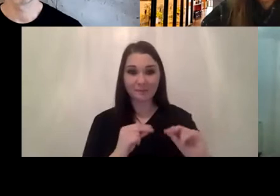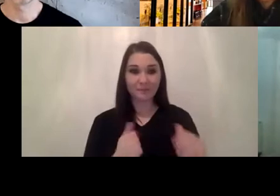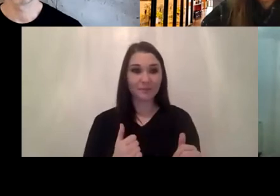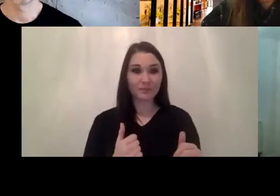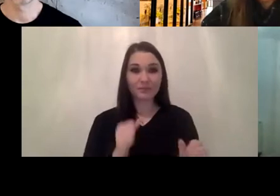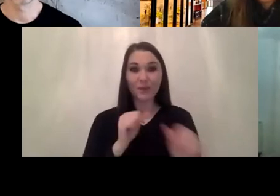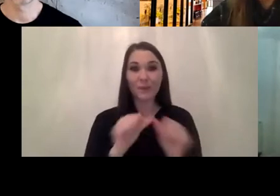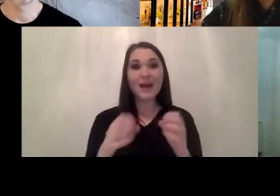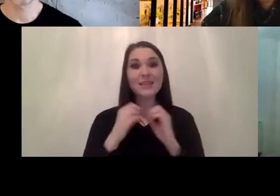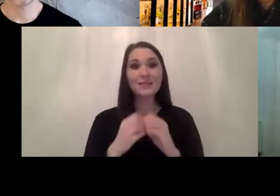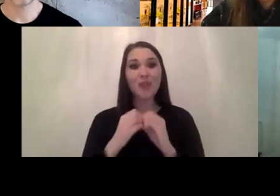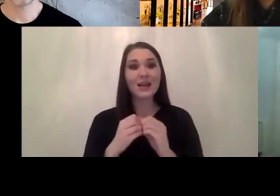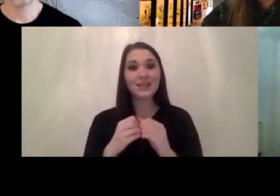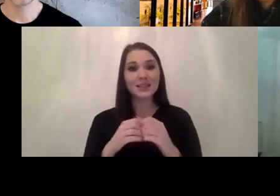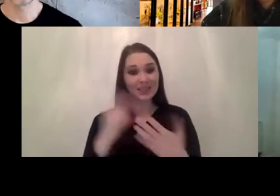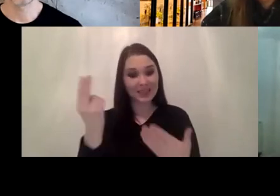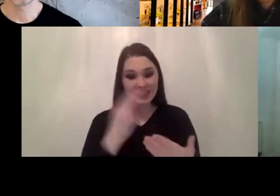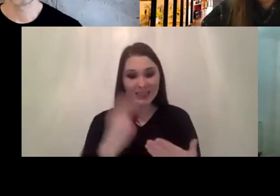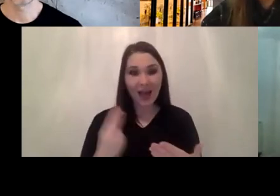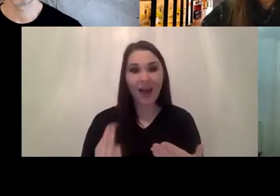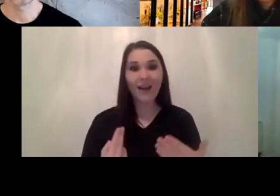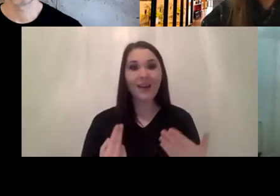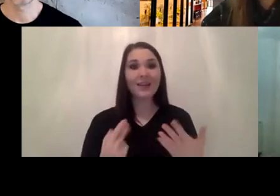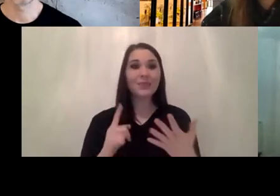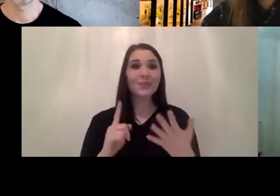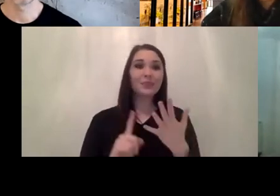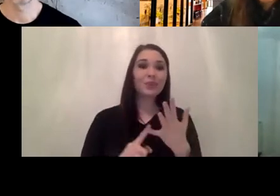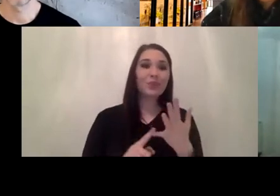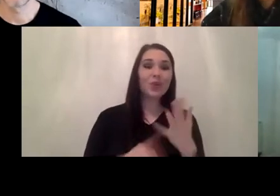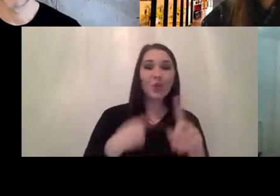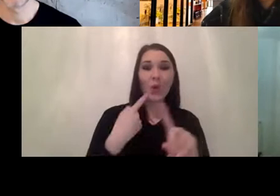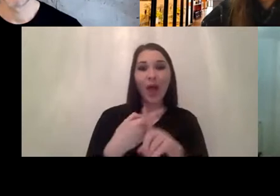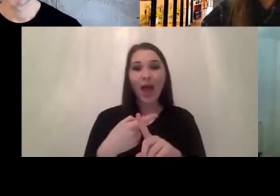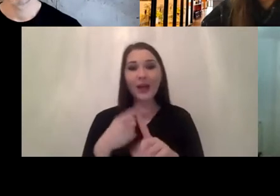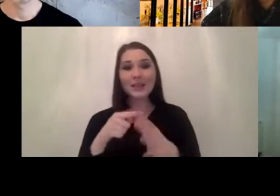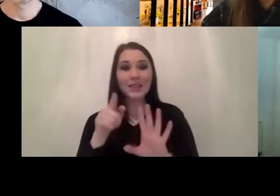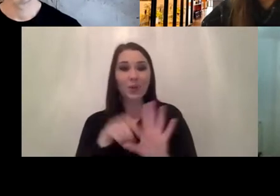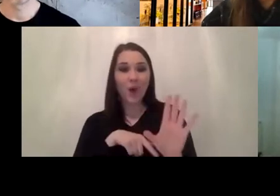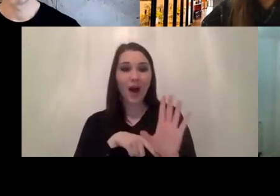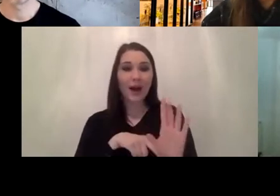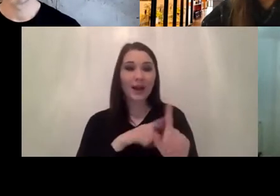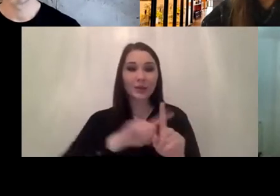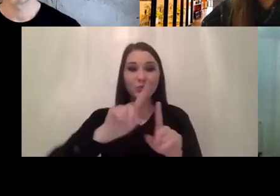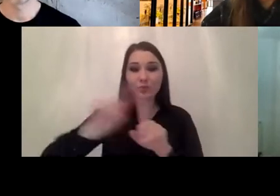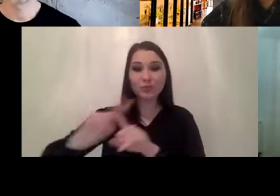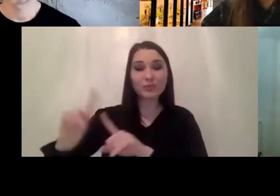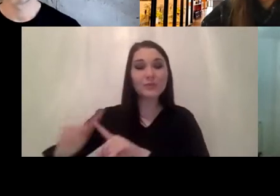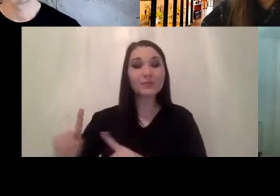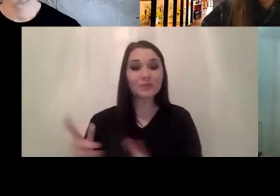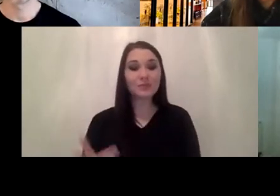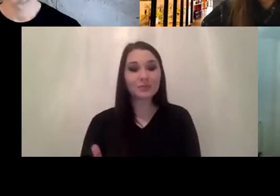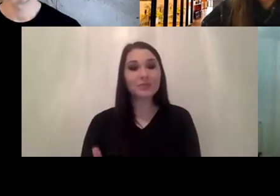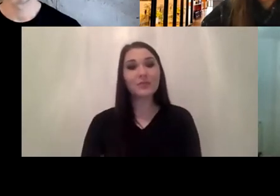best practices in design. There's a lot of kind of UX UI designers on it as well. So I've noticed that, you know,